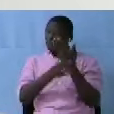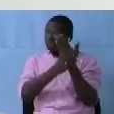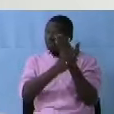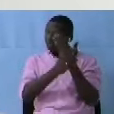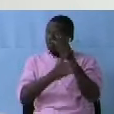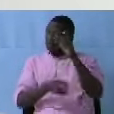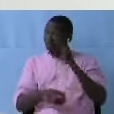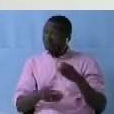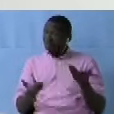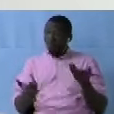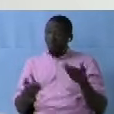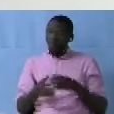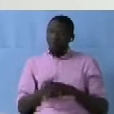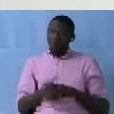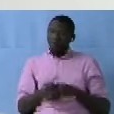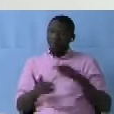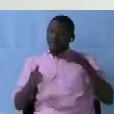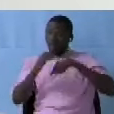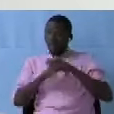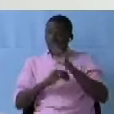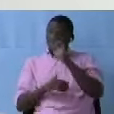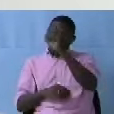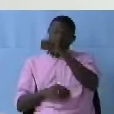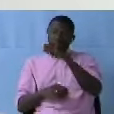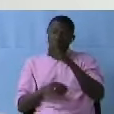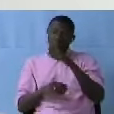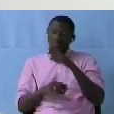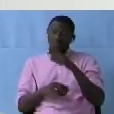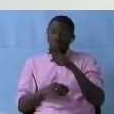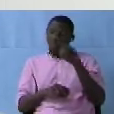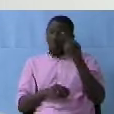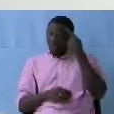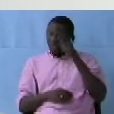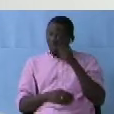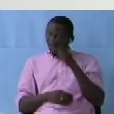fajj kat lañ. In your book, have they also failed